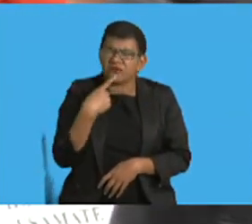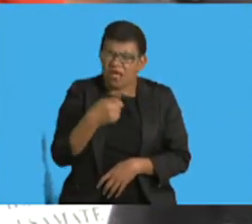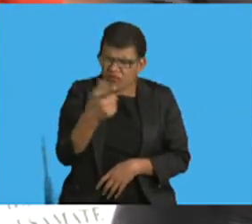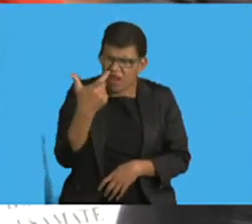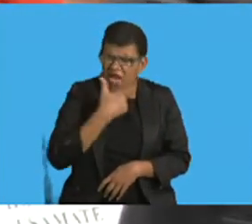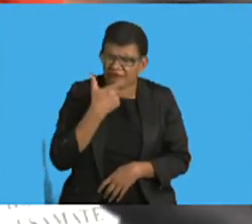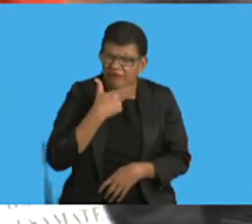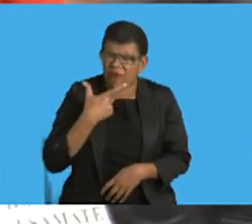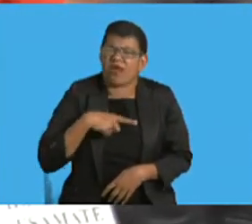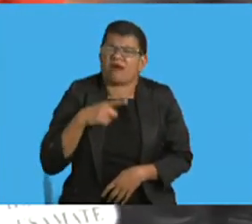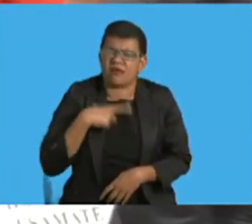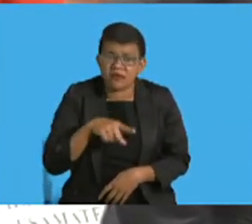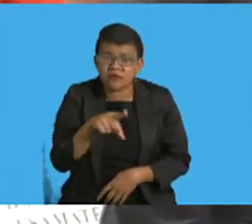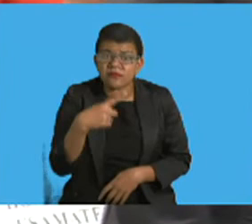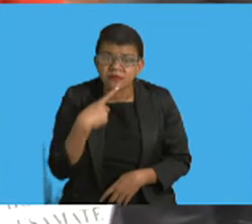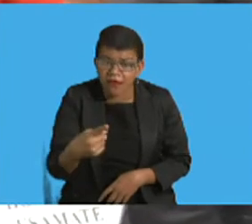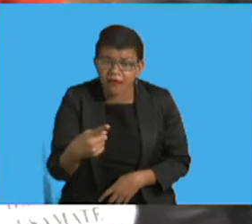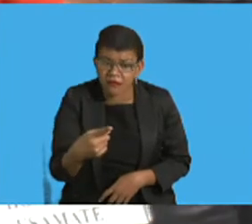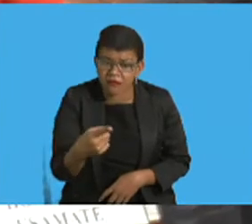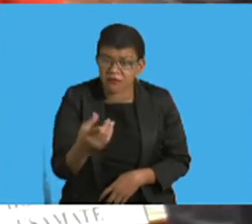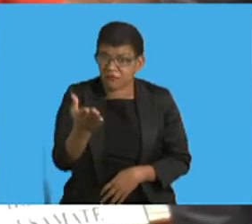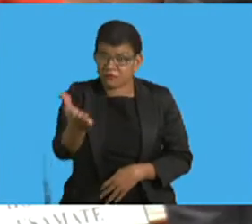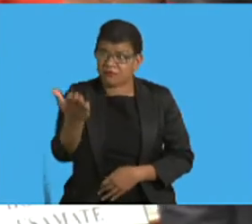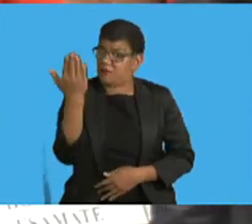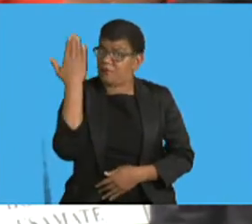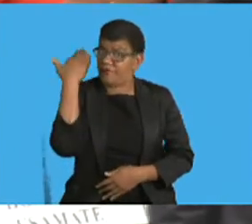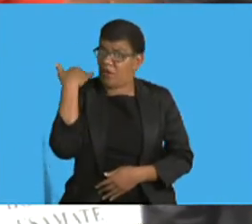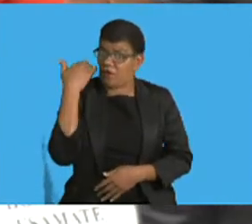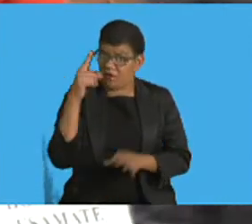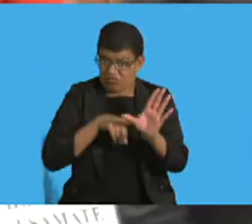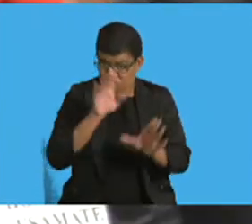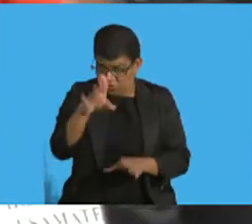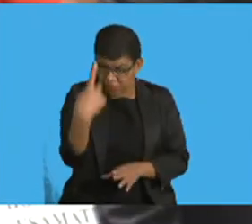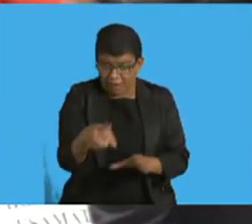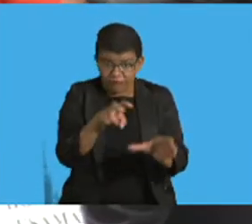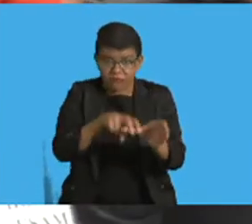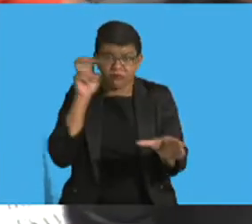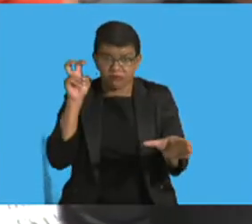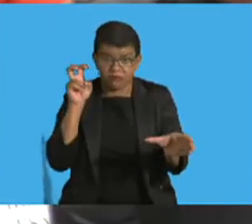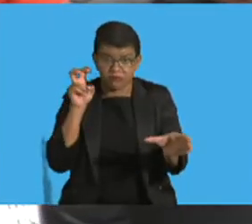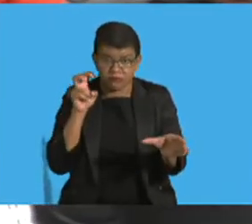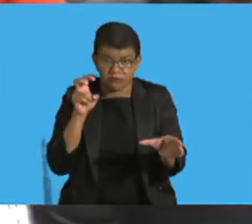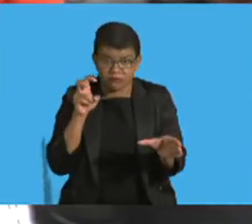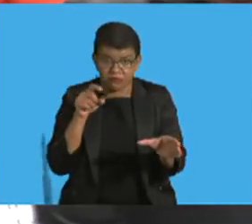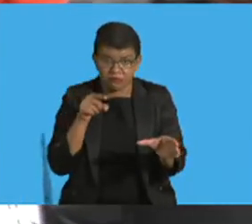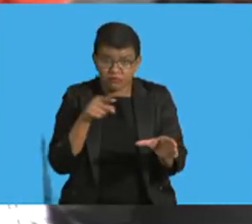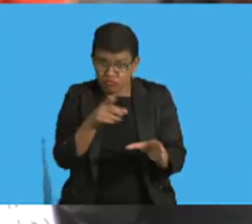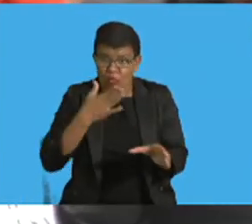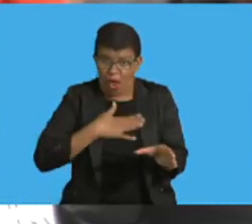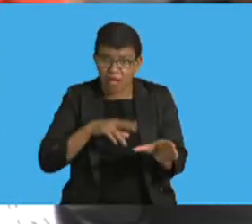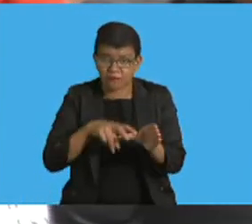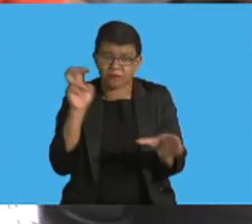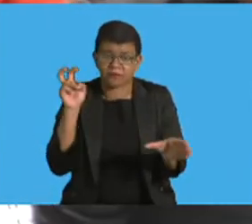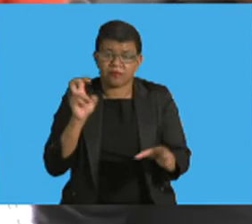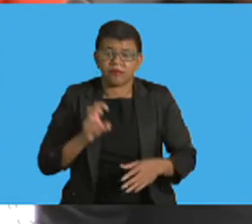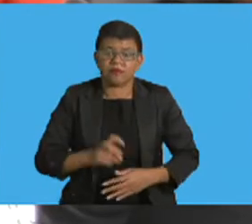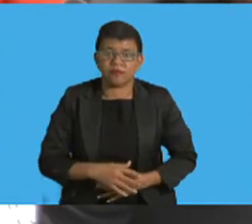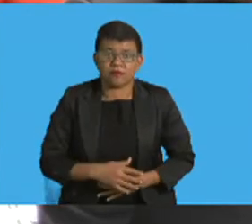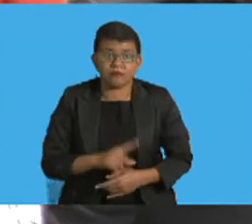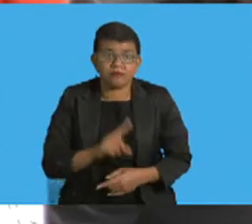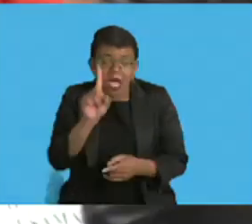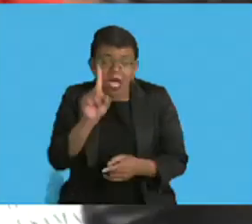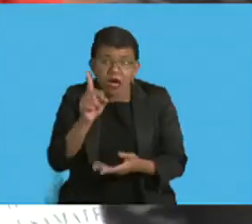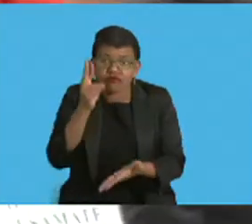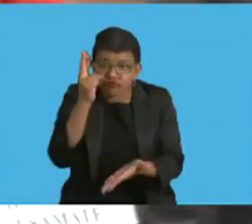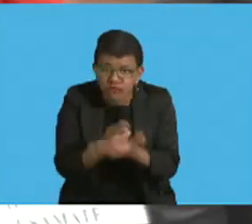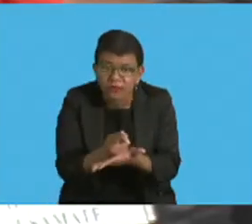because you were suspended for 2 years. So, Mr. Speaker, sir, the reality of the matter, Mr. Speaker,